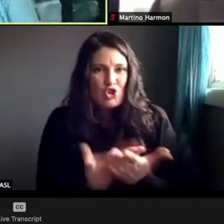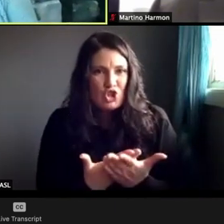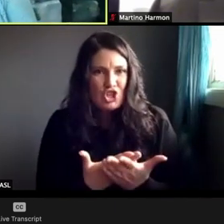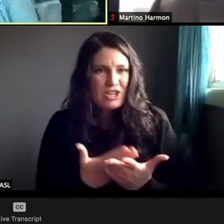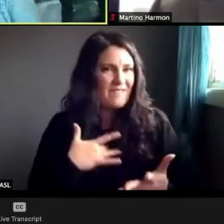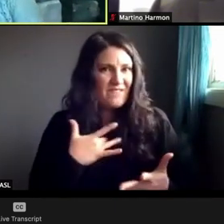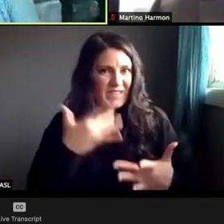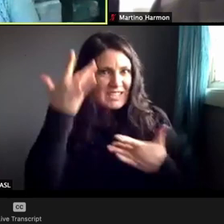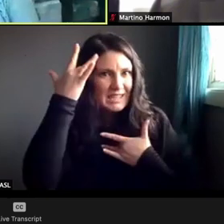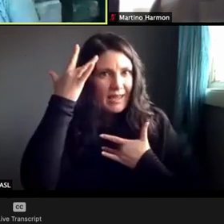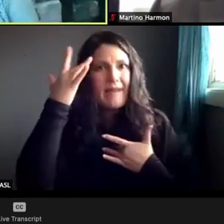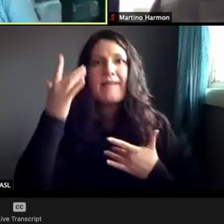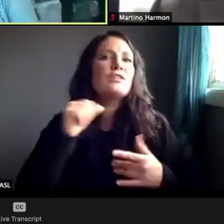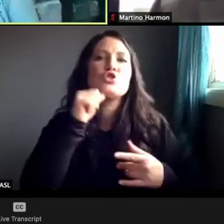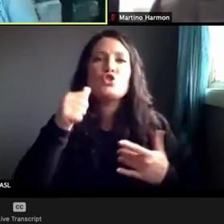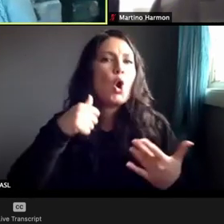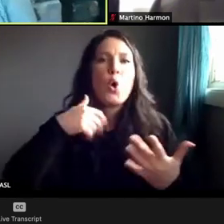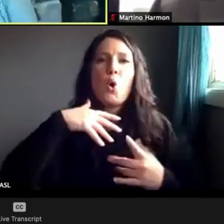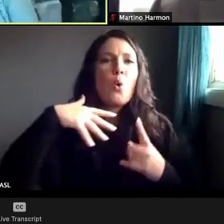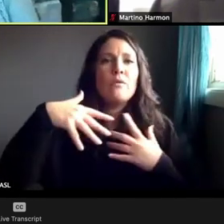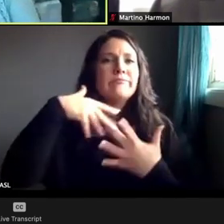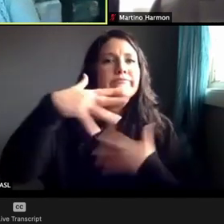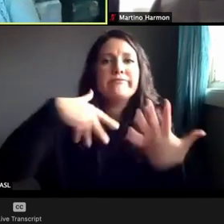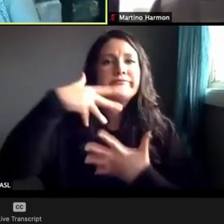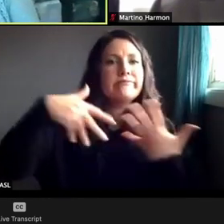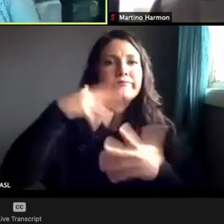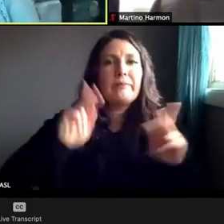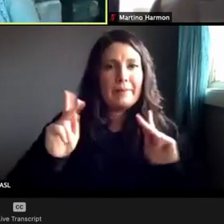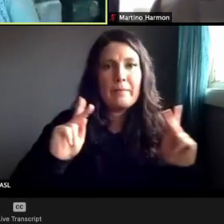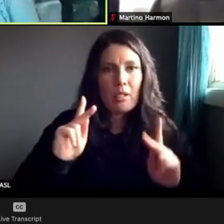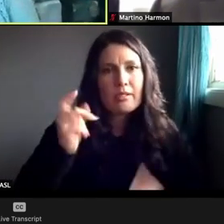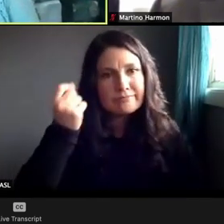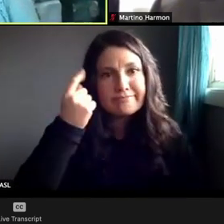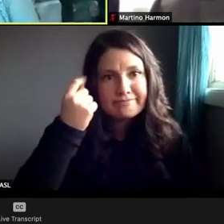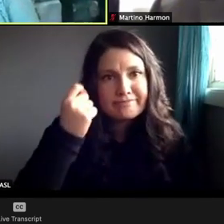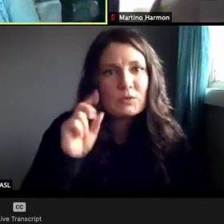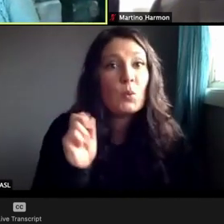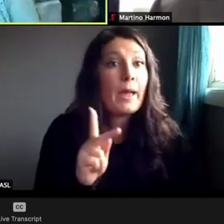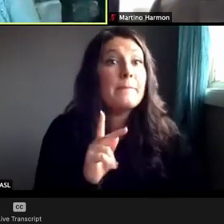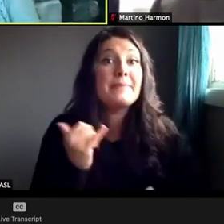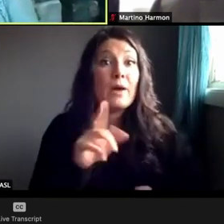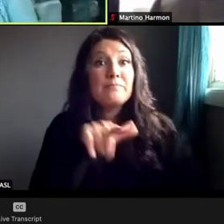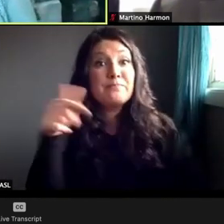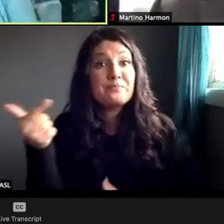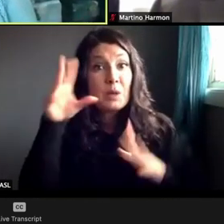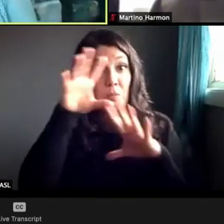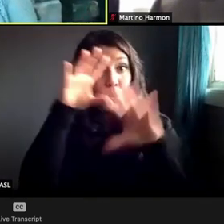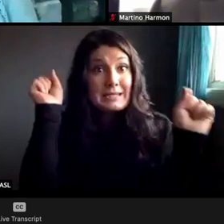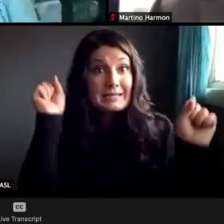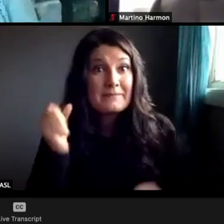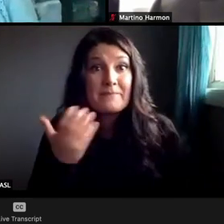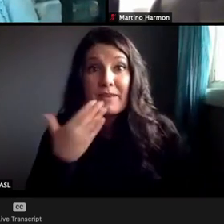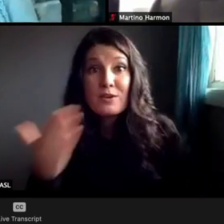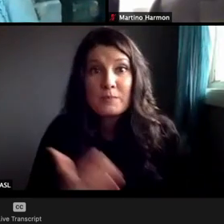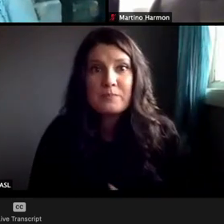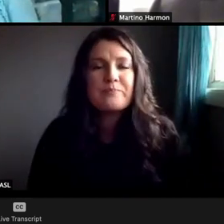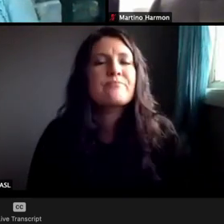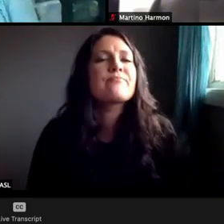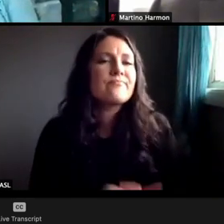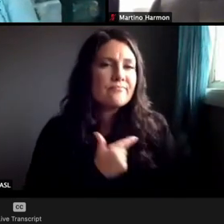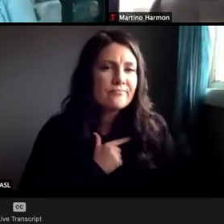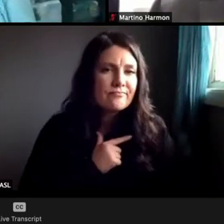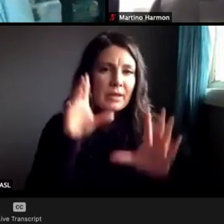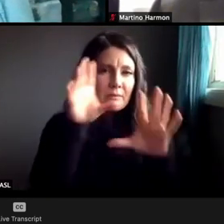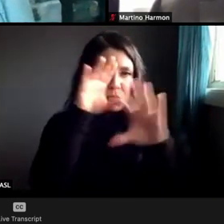approaching the end of our time. I'm going to turn it back over to President Schlissel to end things for us. Good. Thank you very